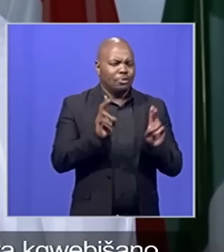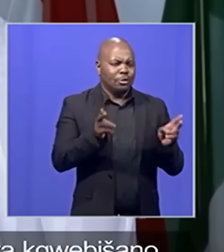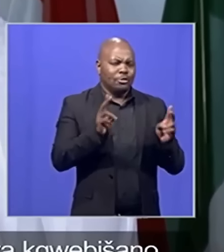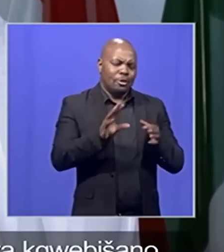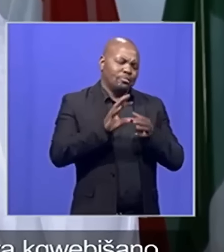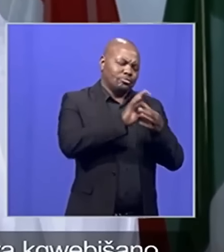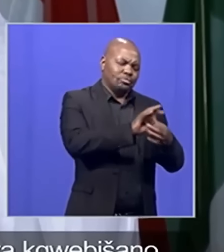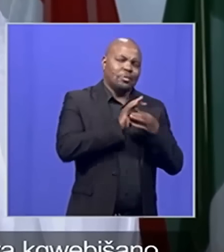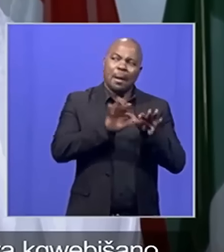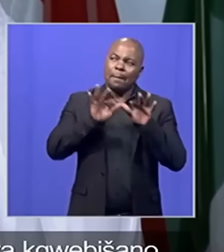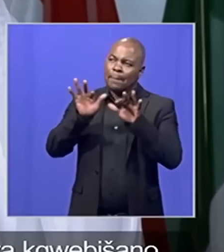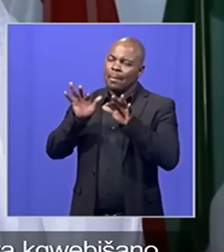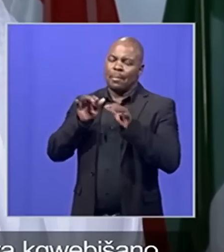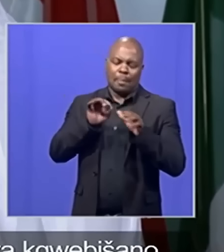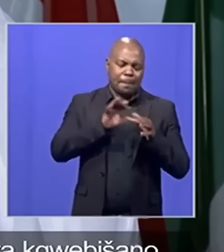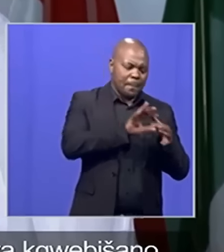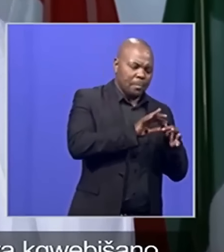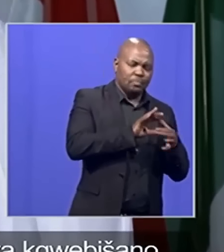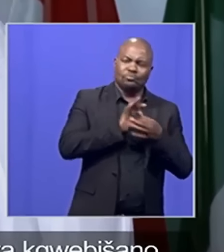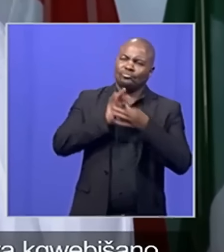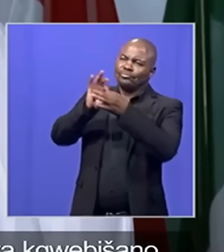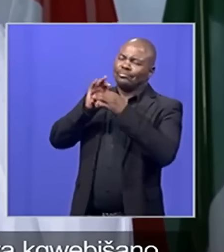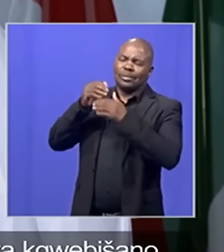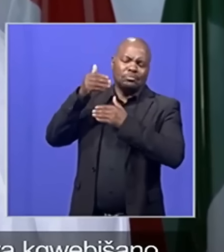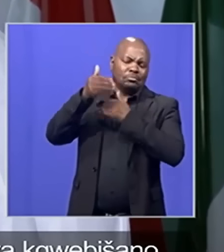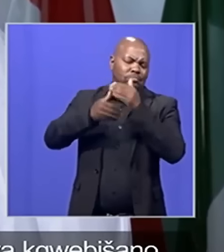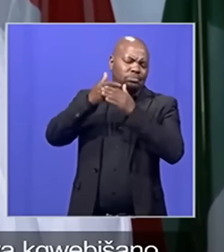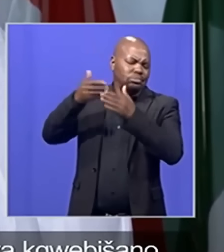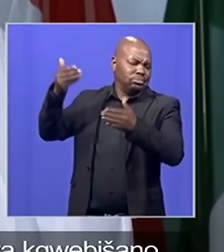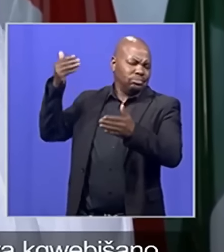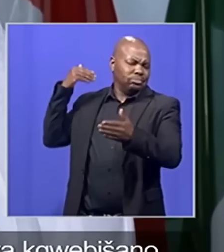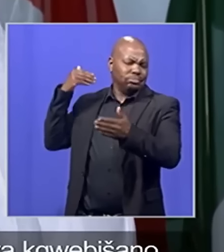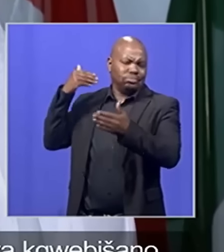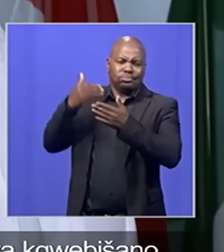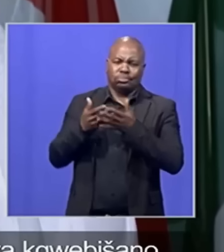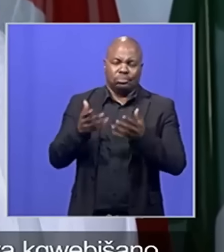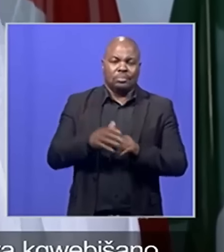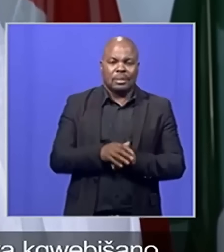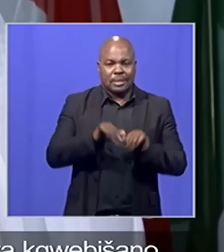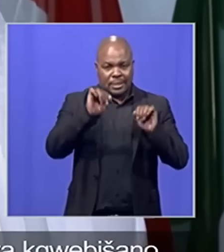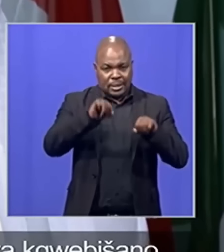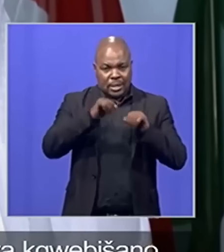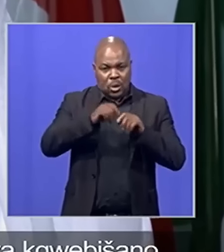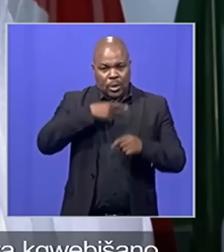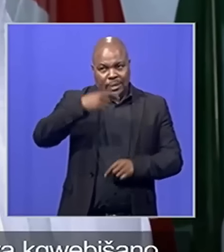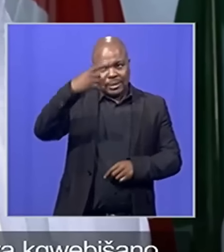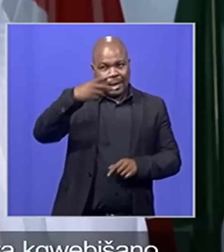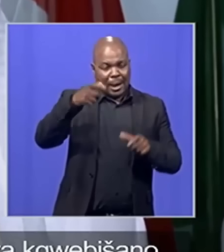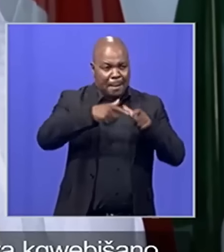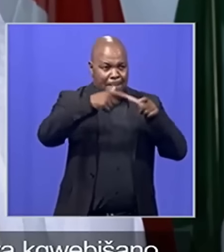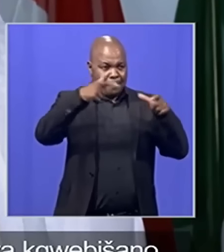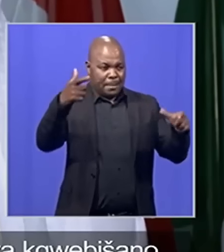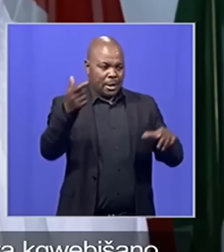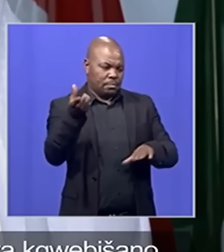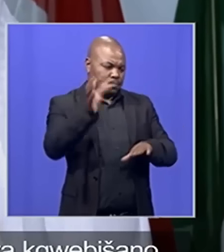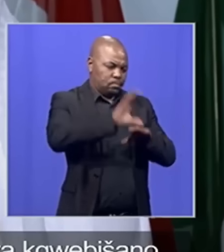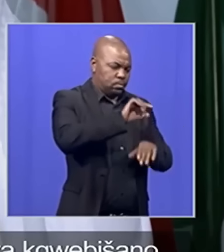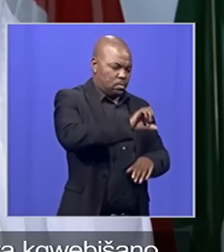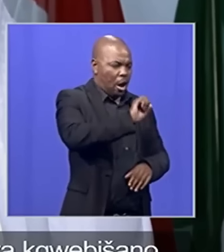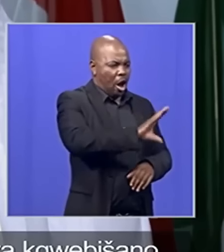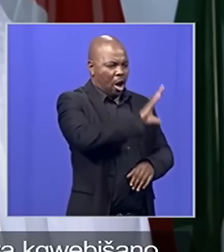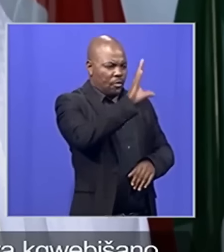to people, that extended through history. Yes, we're maybe the second largest investor in Africa, out